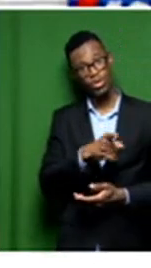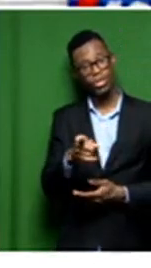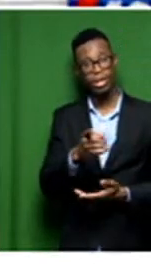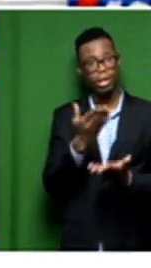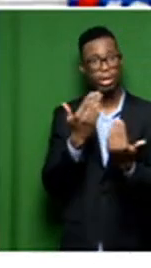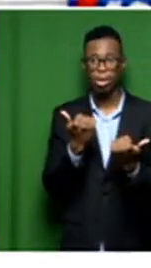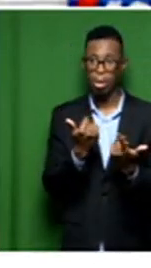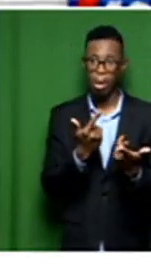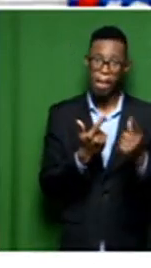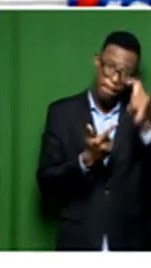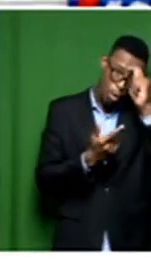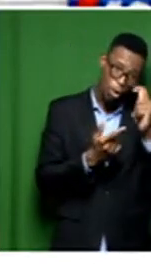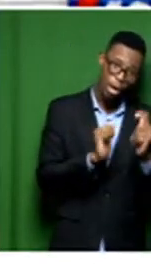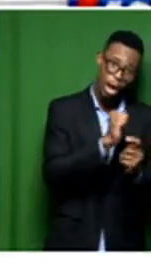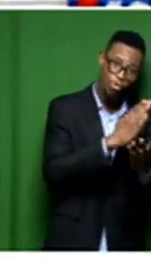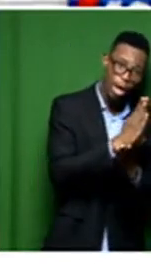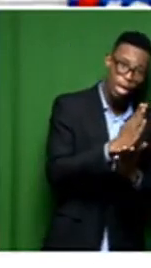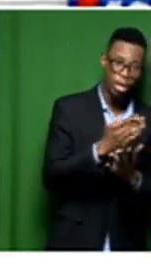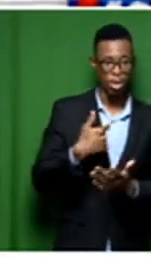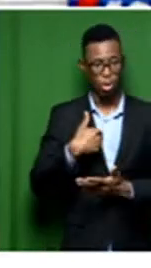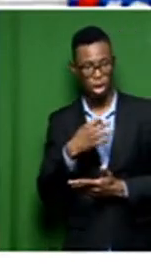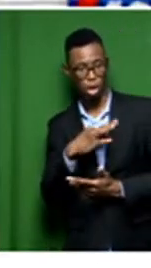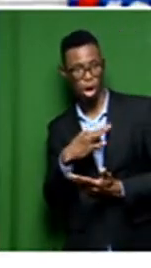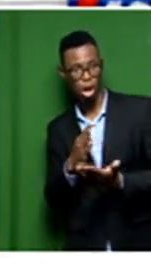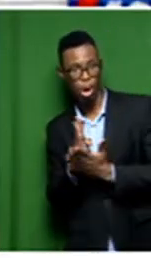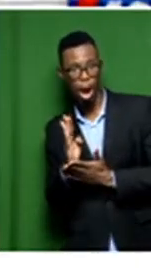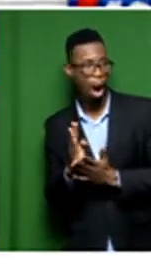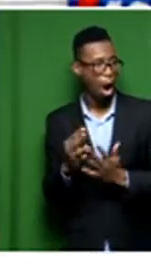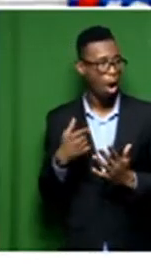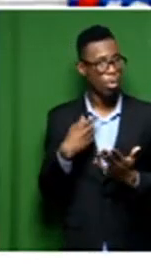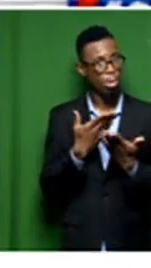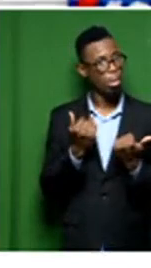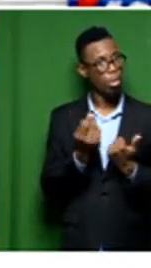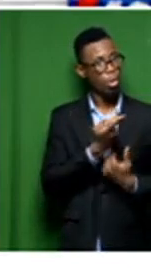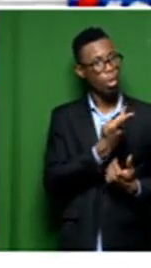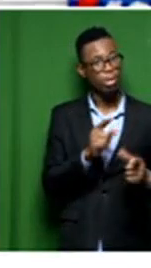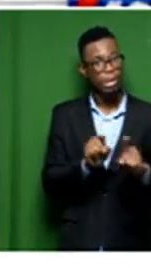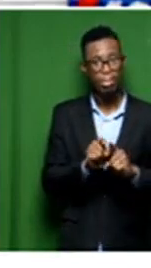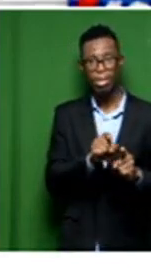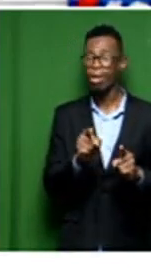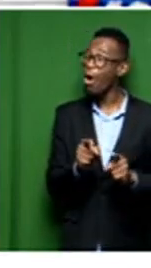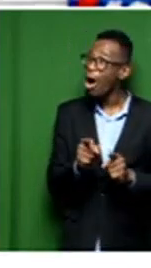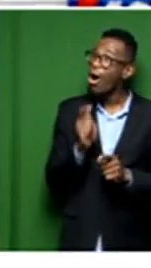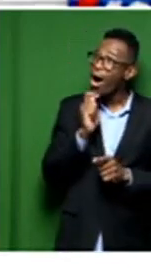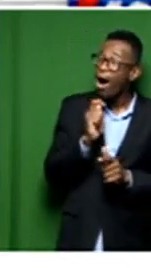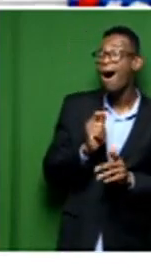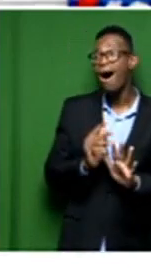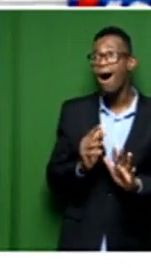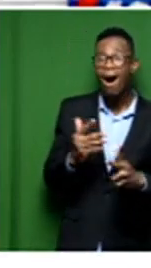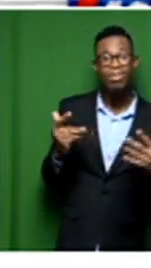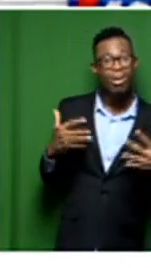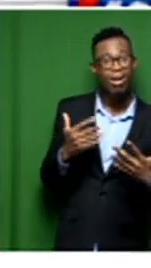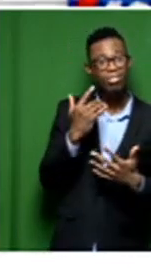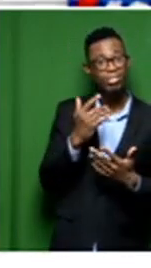have the same rights as boy children. This is really a powerful, real evident thing that we've seen again and again working with 3,000